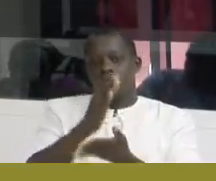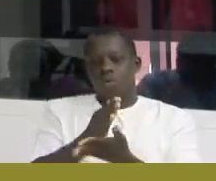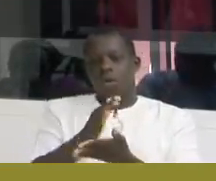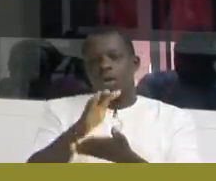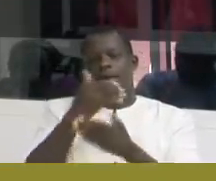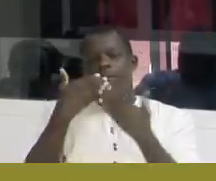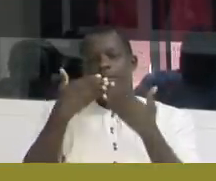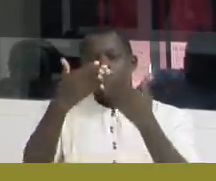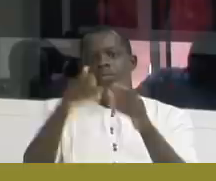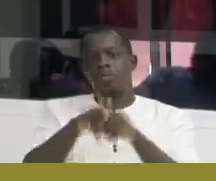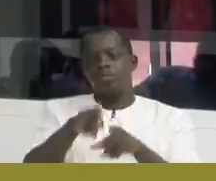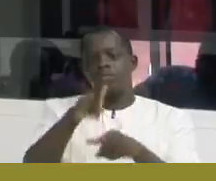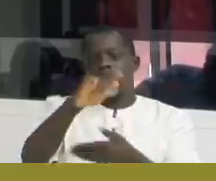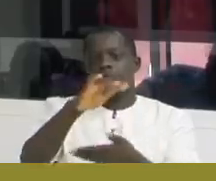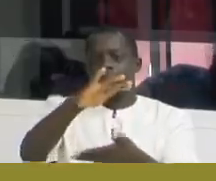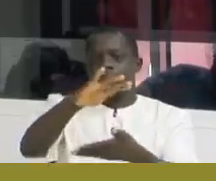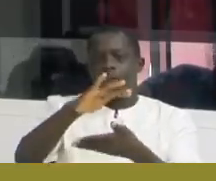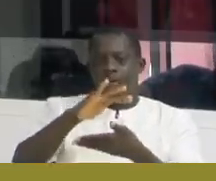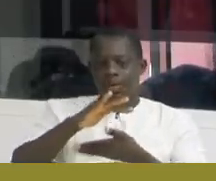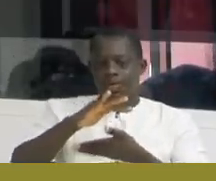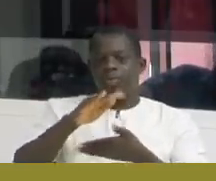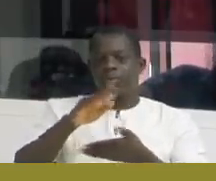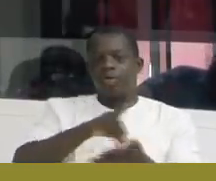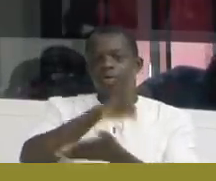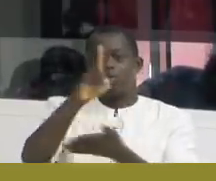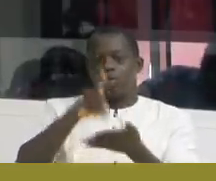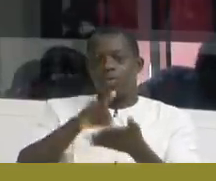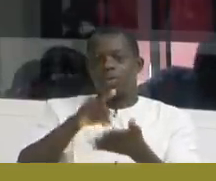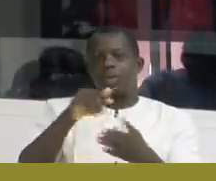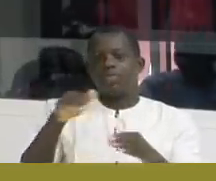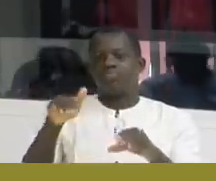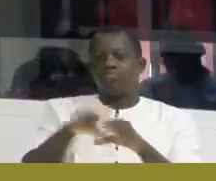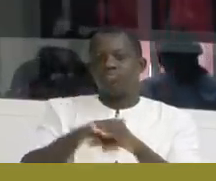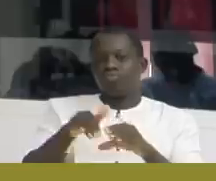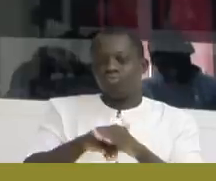have received a document containing warnings